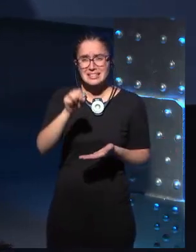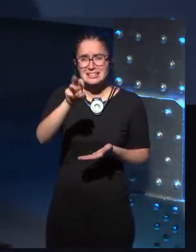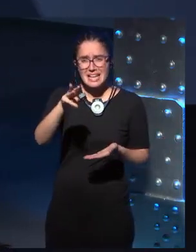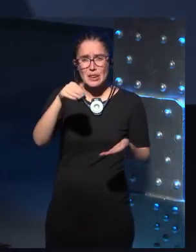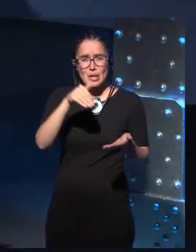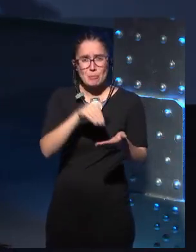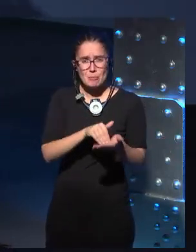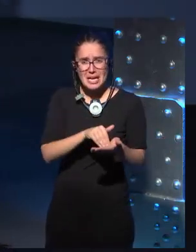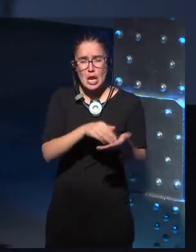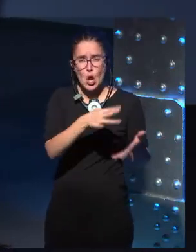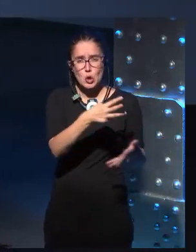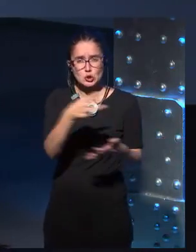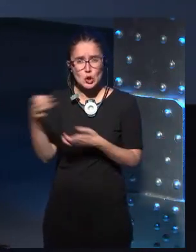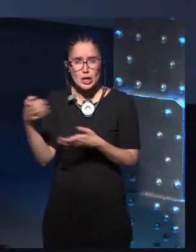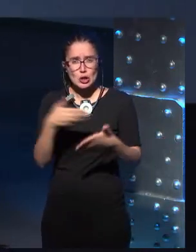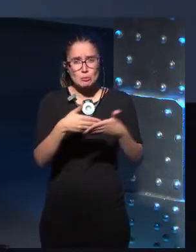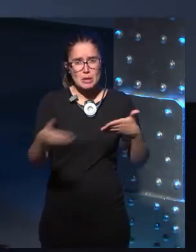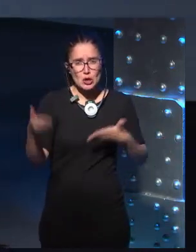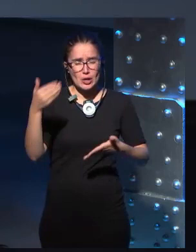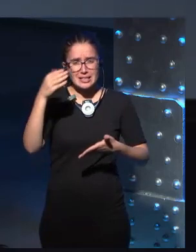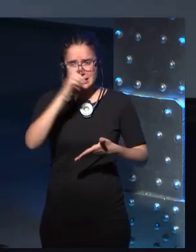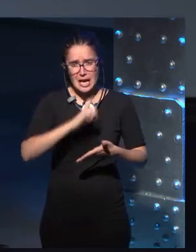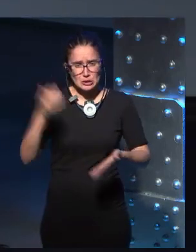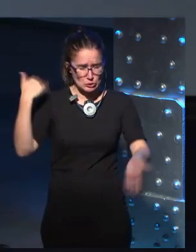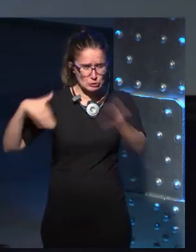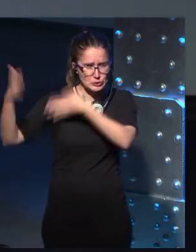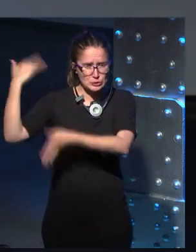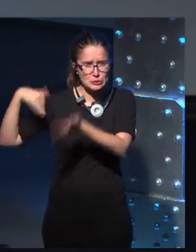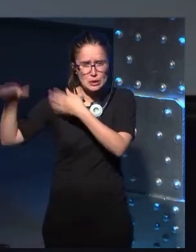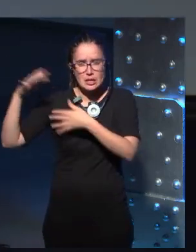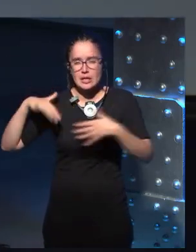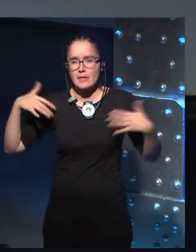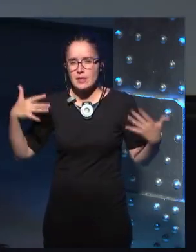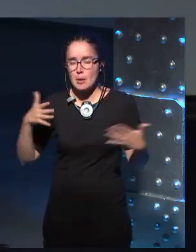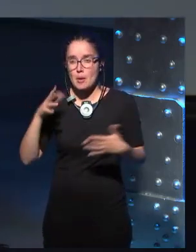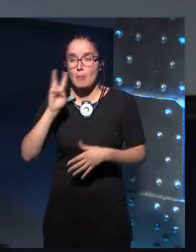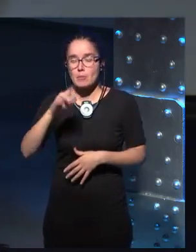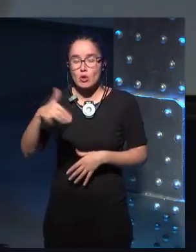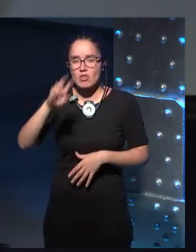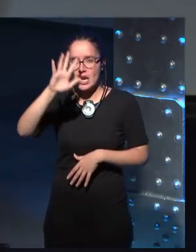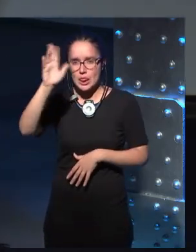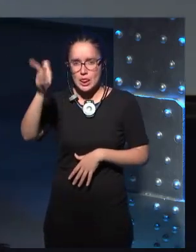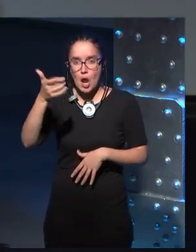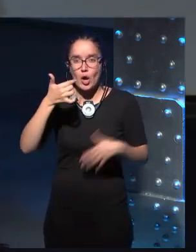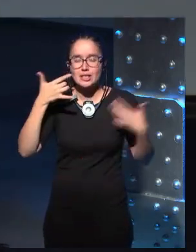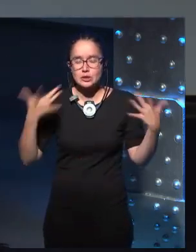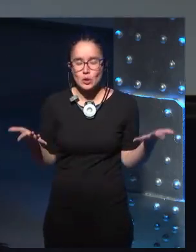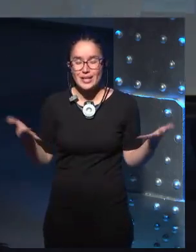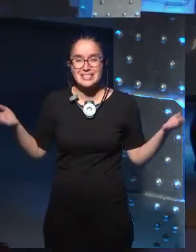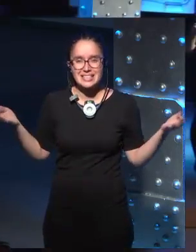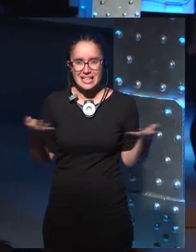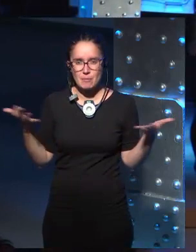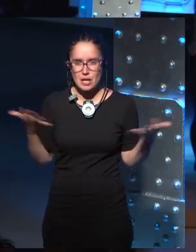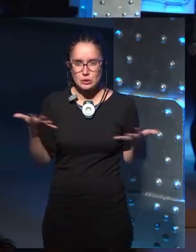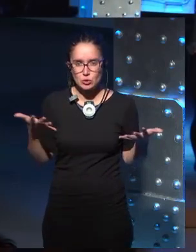That we can see in the sky. Good. How long happened before that?